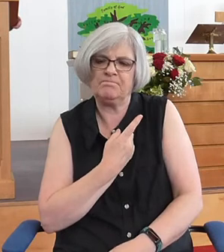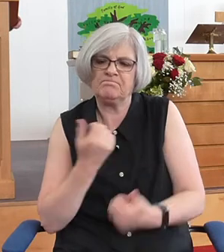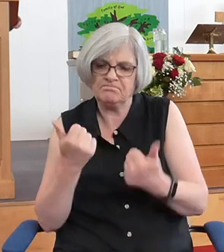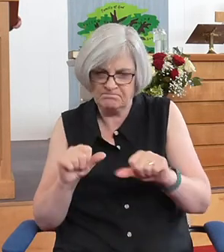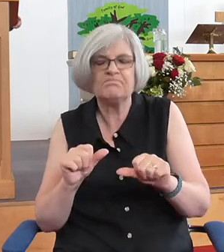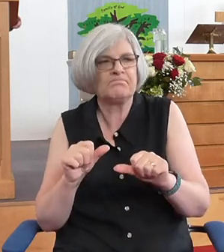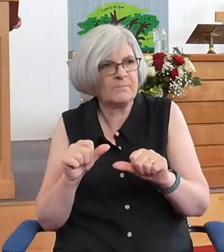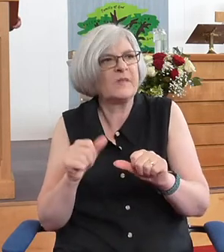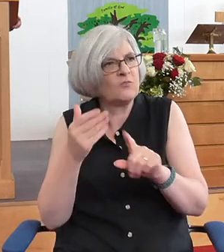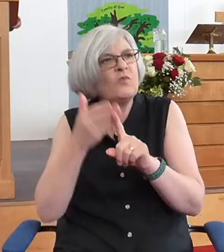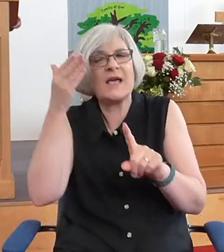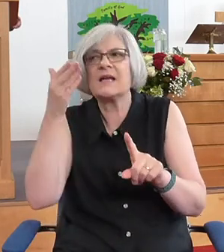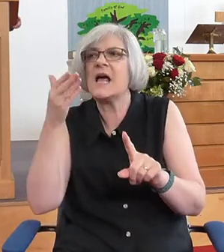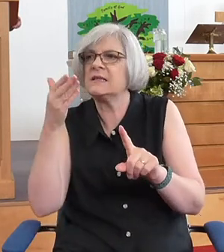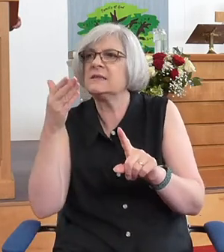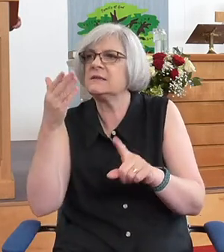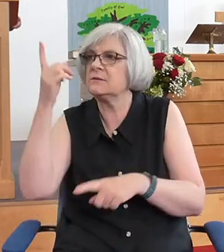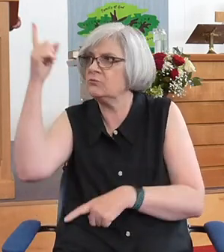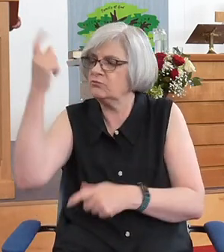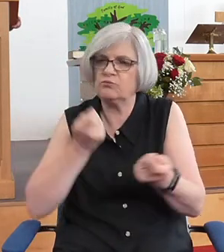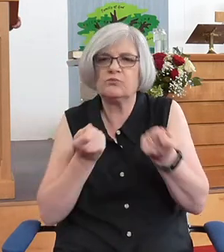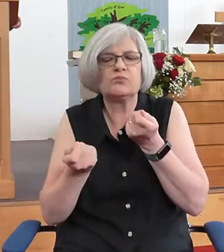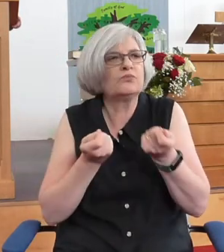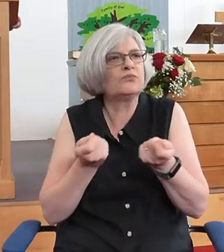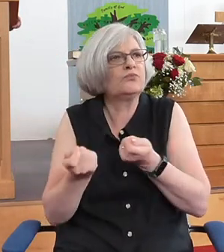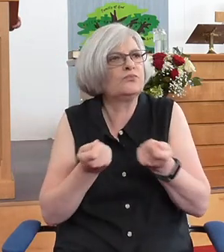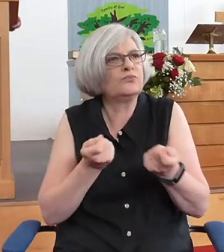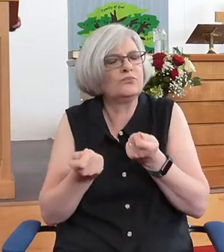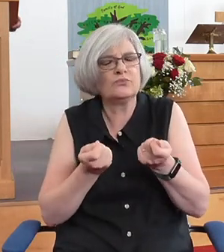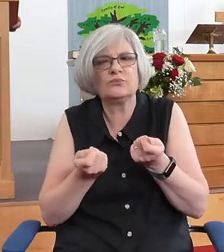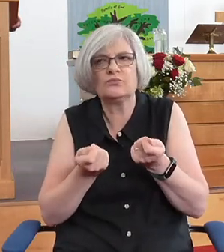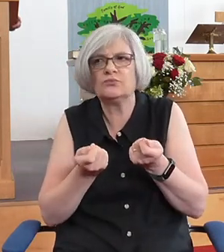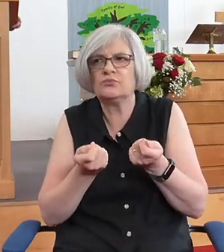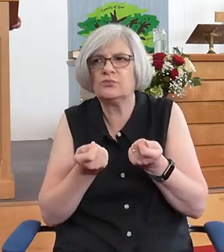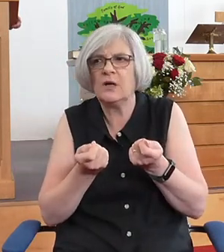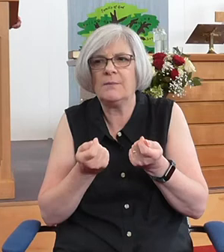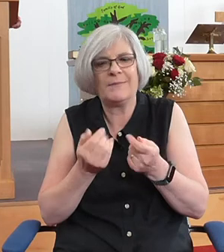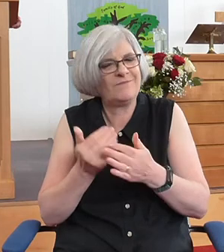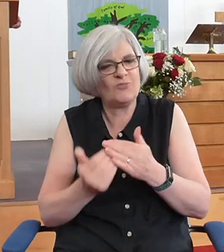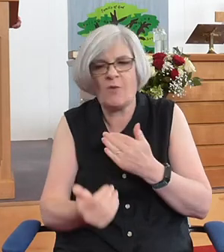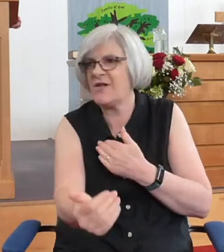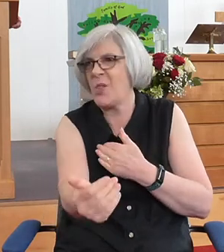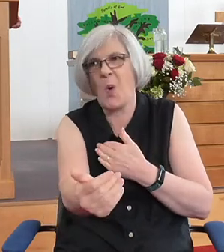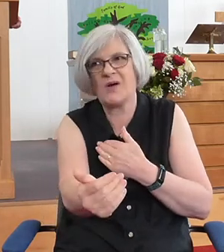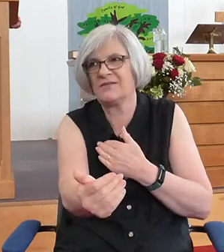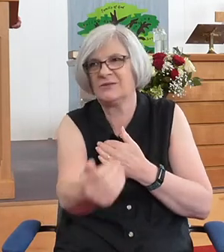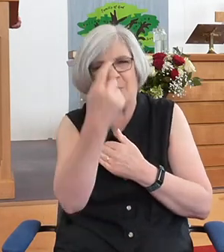Eventually, he has recognized the sovereign Lord, but as you'll know, not for long.